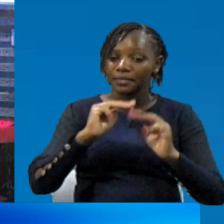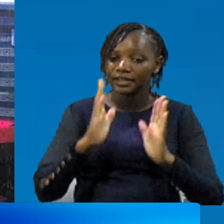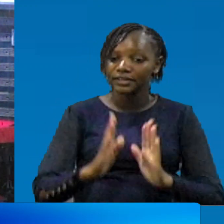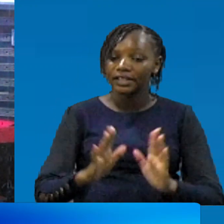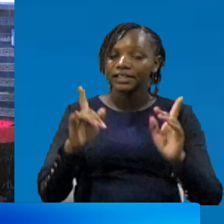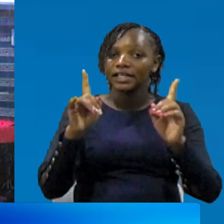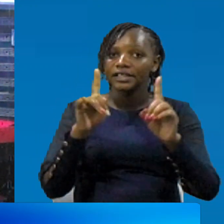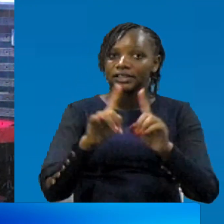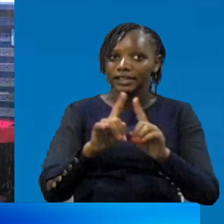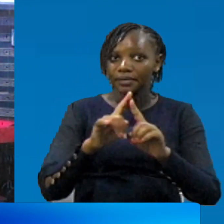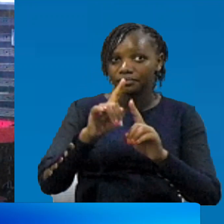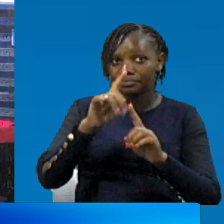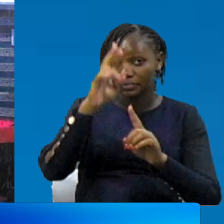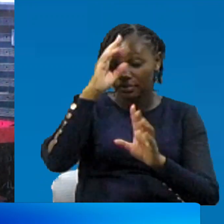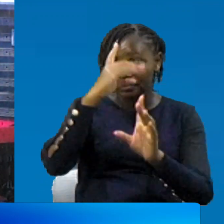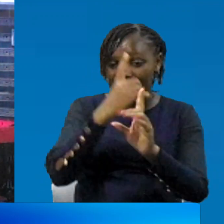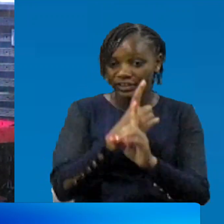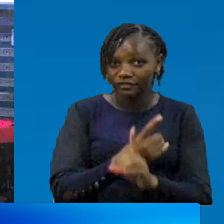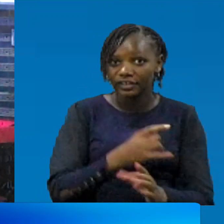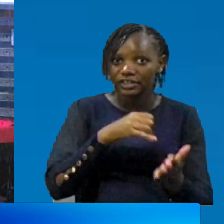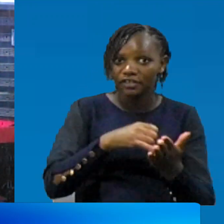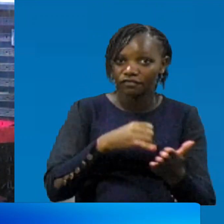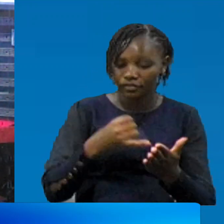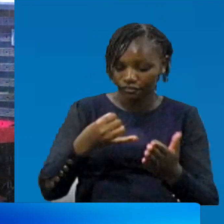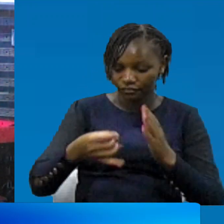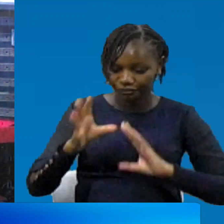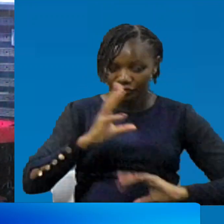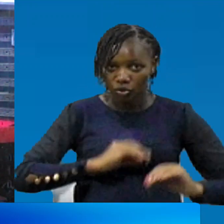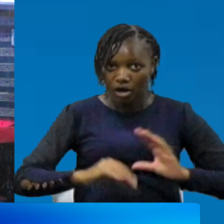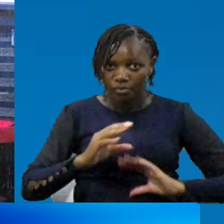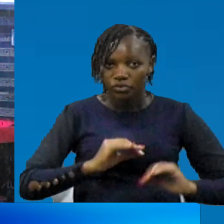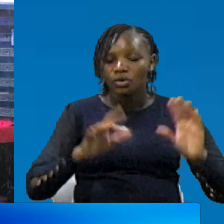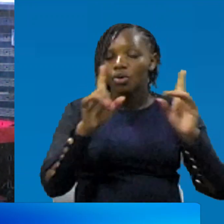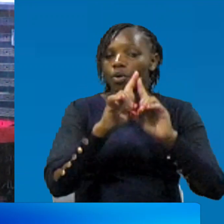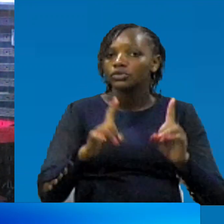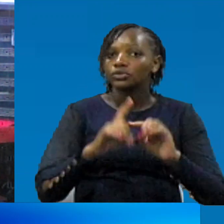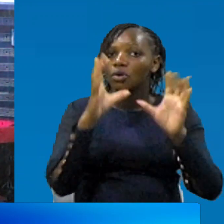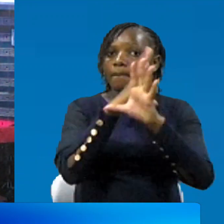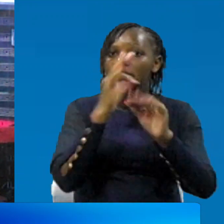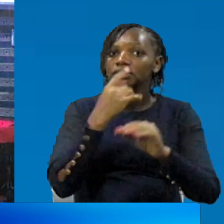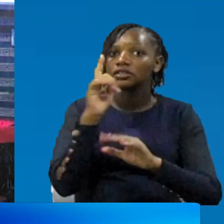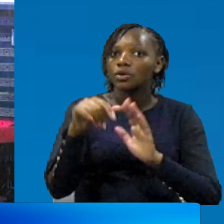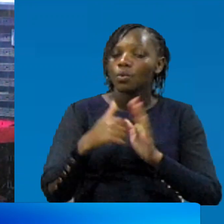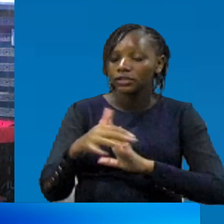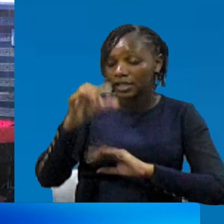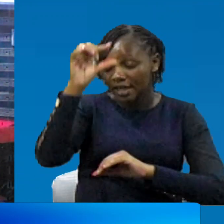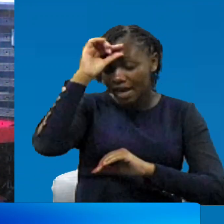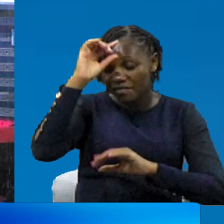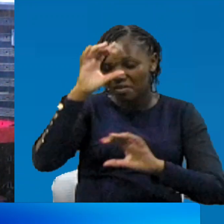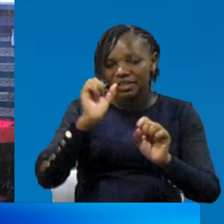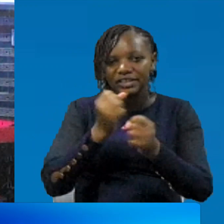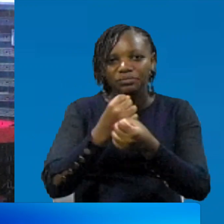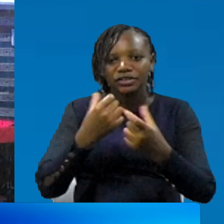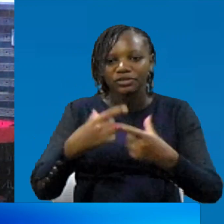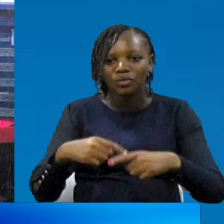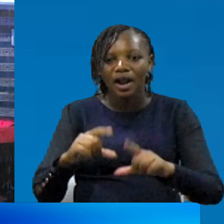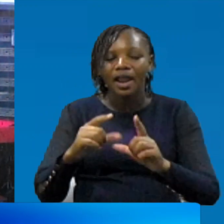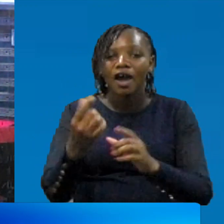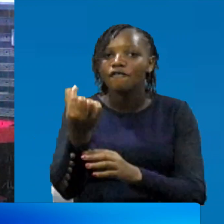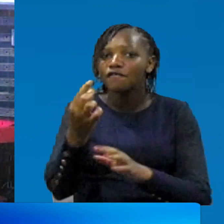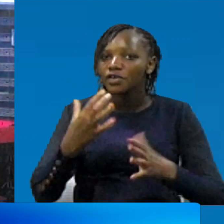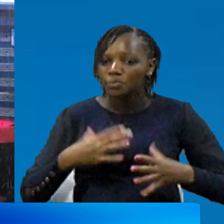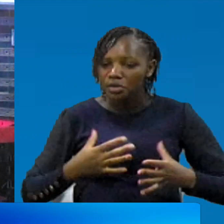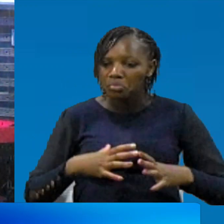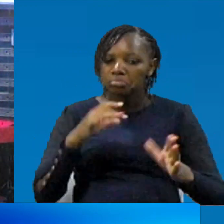forest rangers involved in corruption. The president said the government would not allow a few people involved